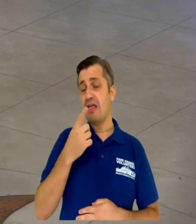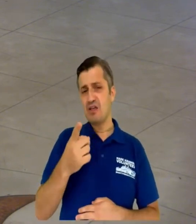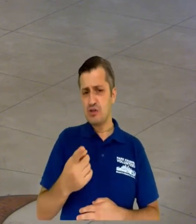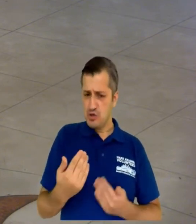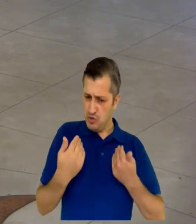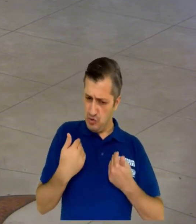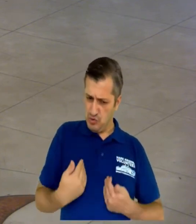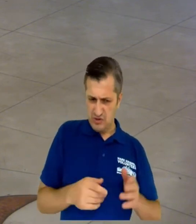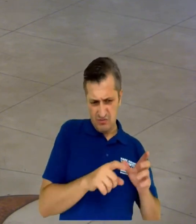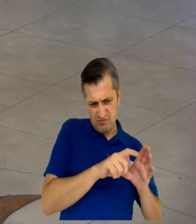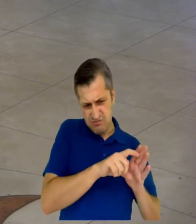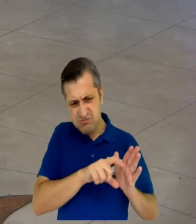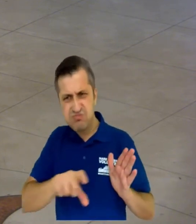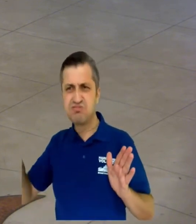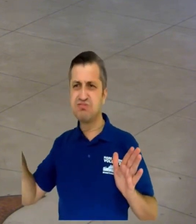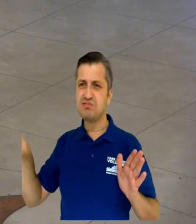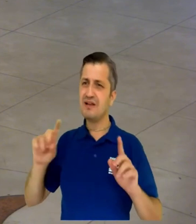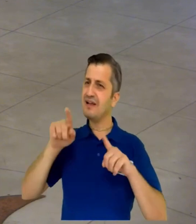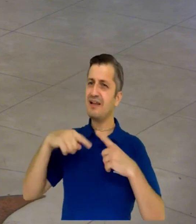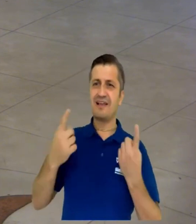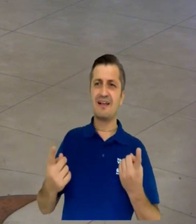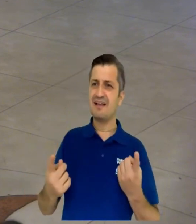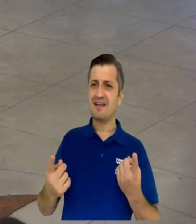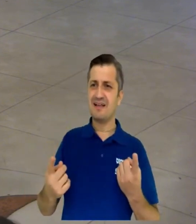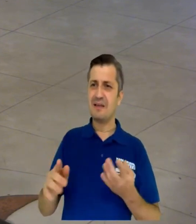forever. And it'll come to an end.